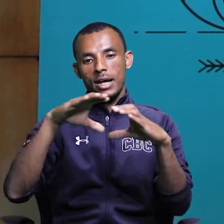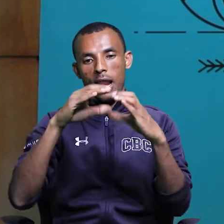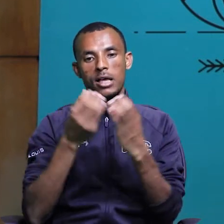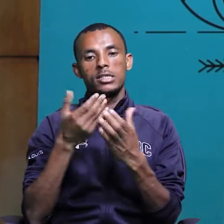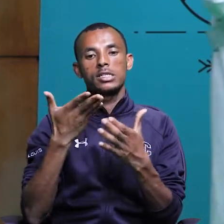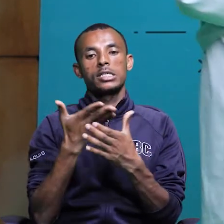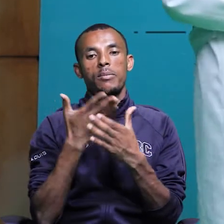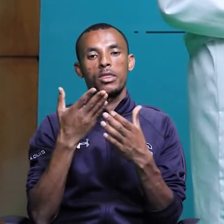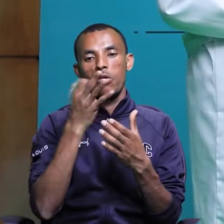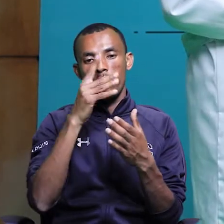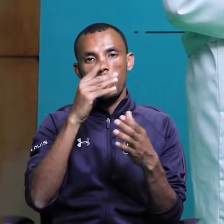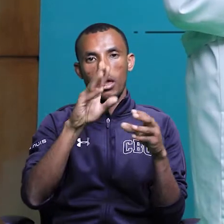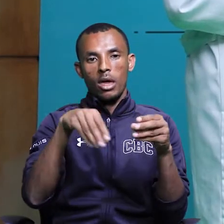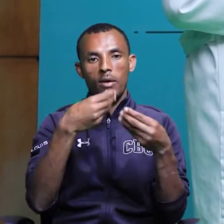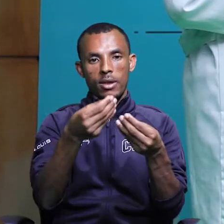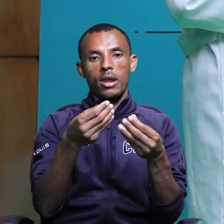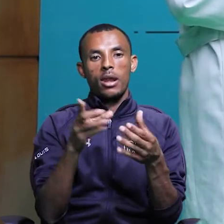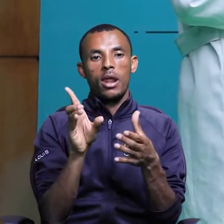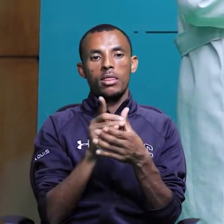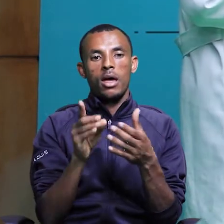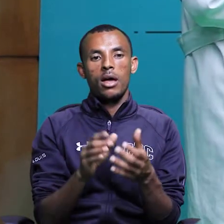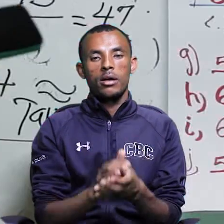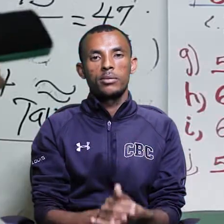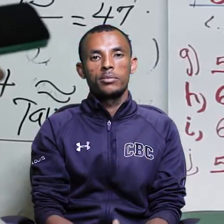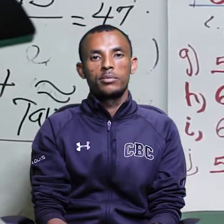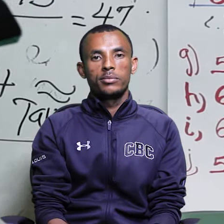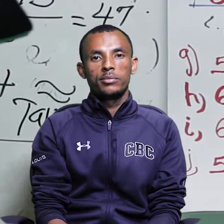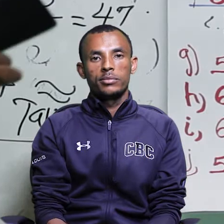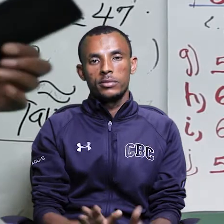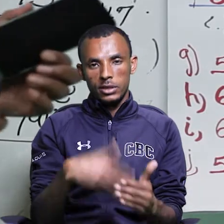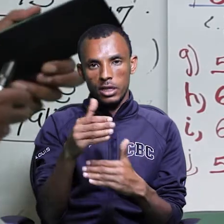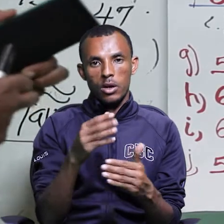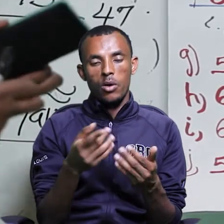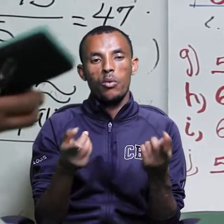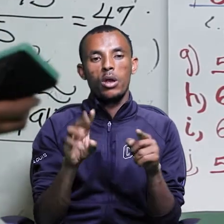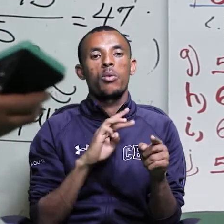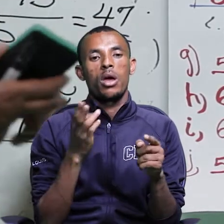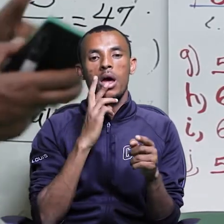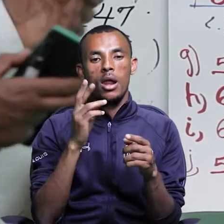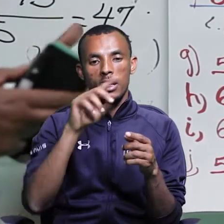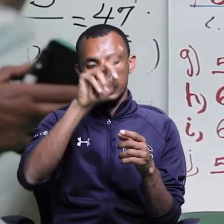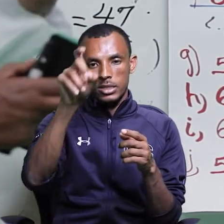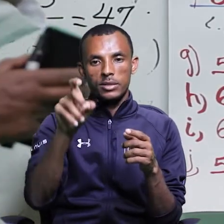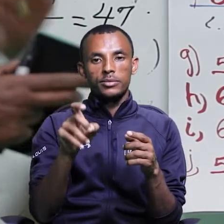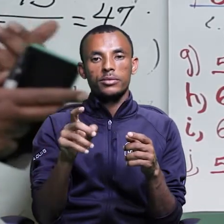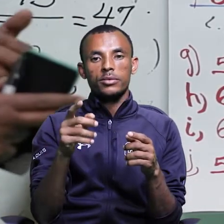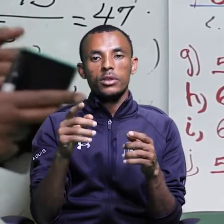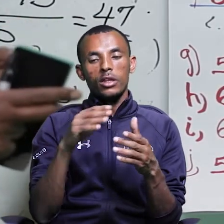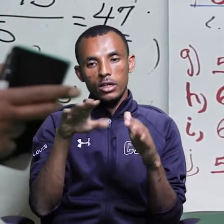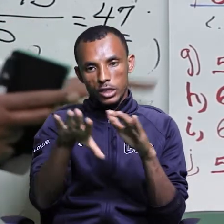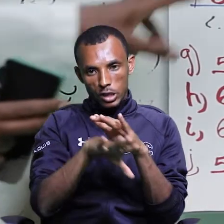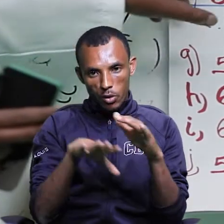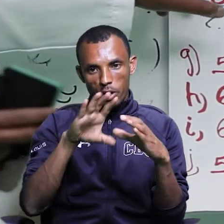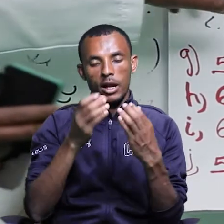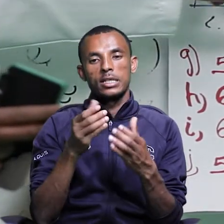limits of a given data. Then, when you are asked that, the lower class limit of the